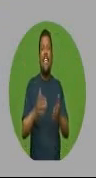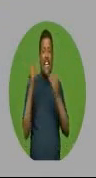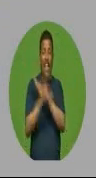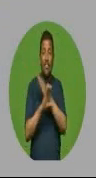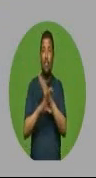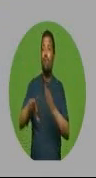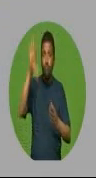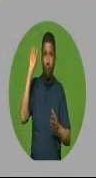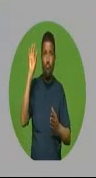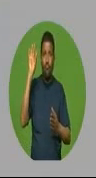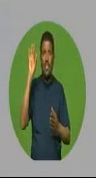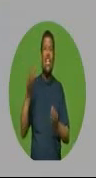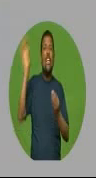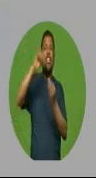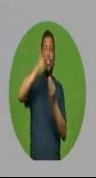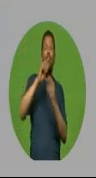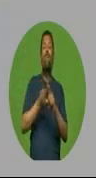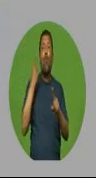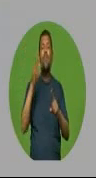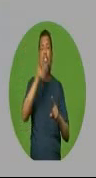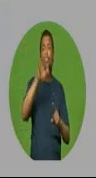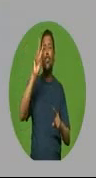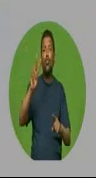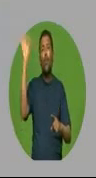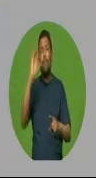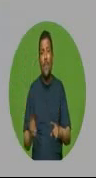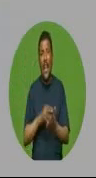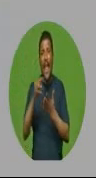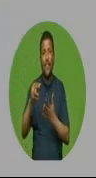country's earnings increased from